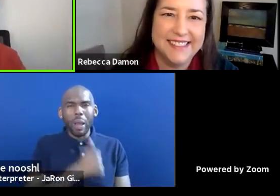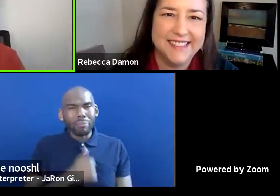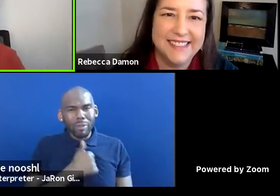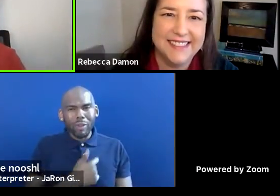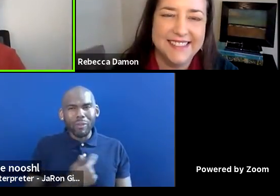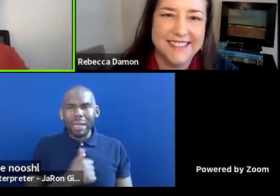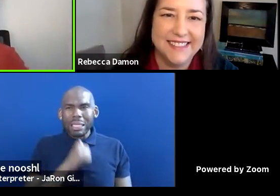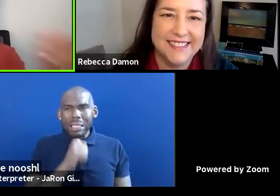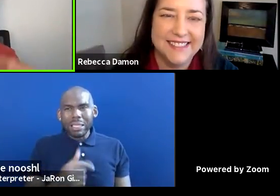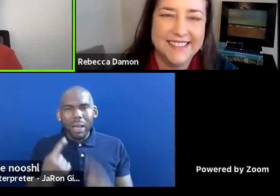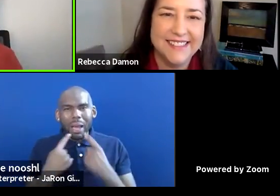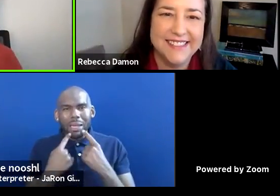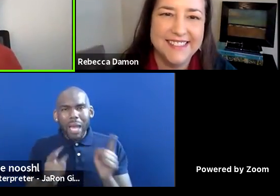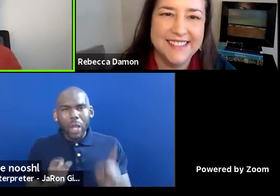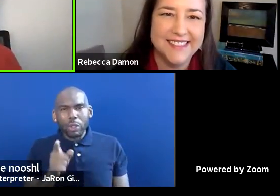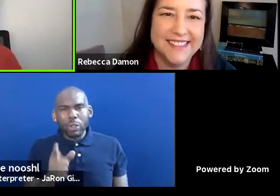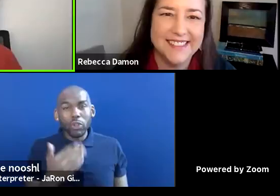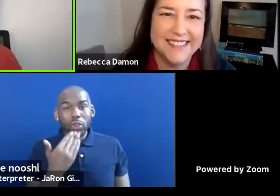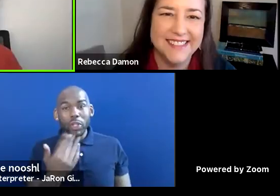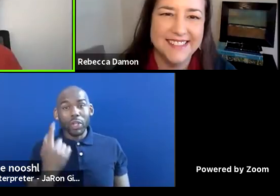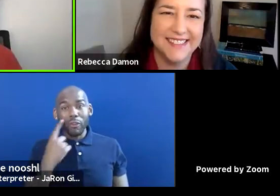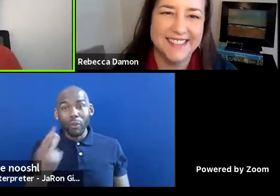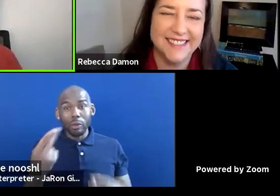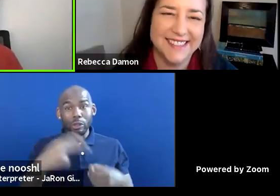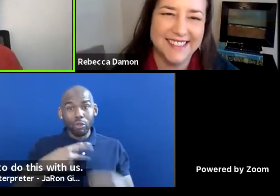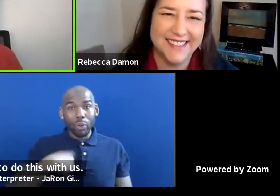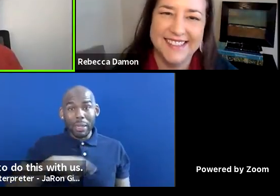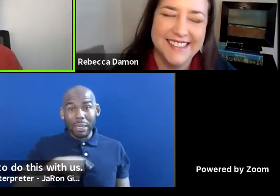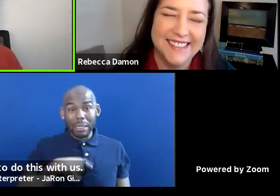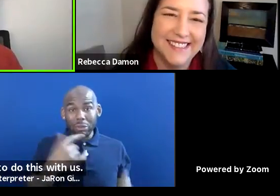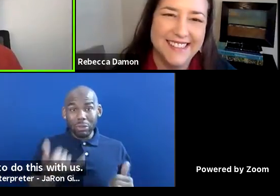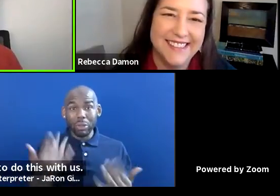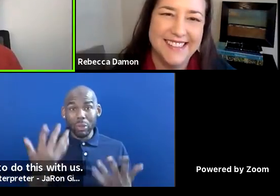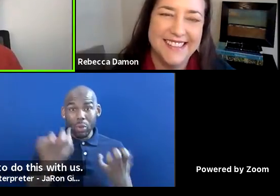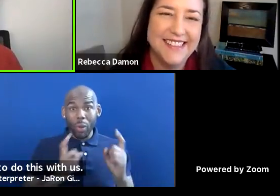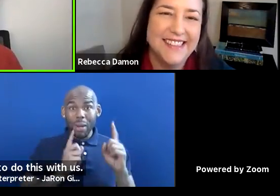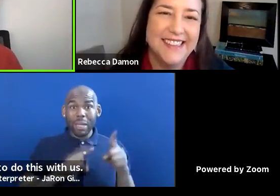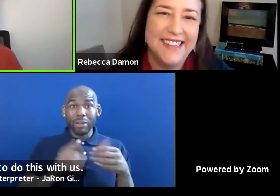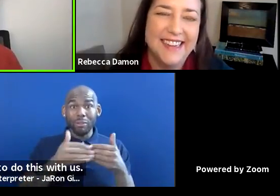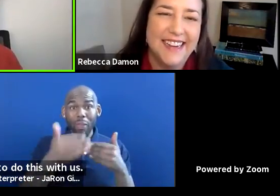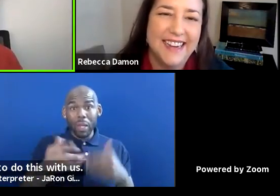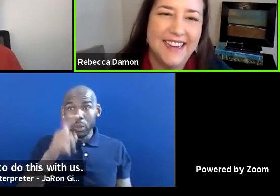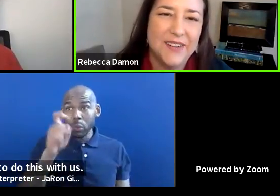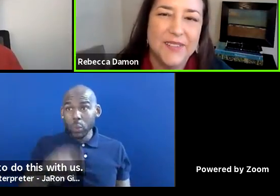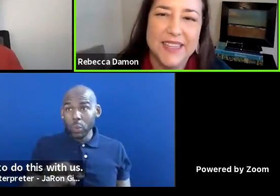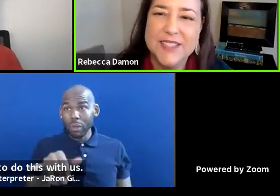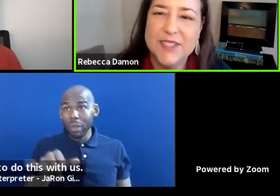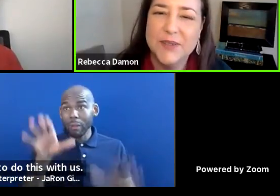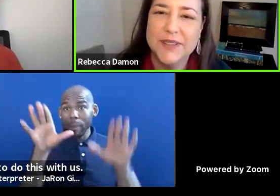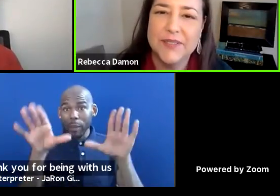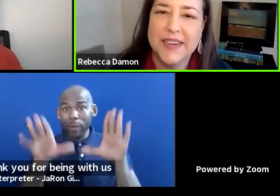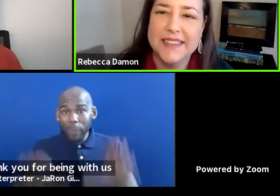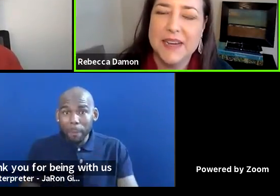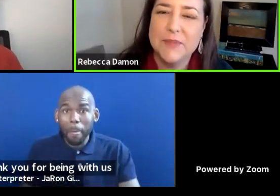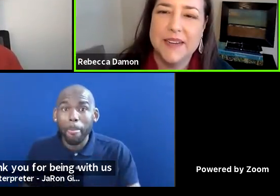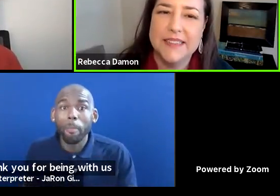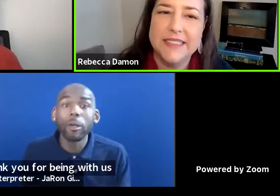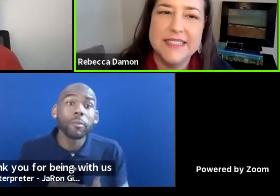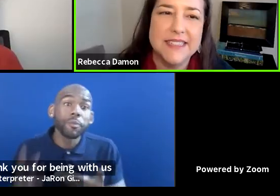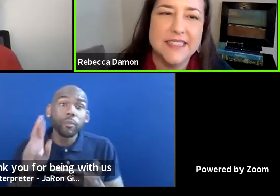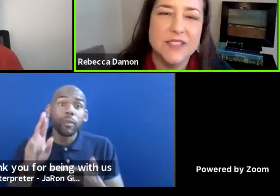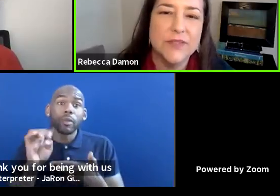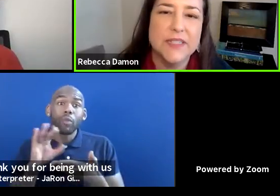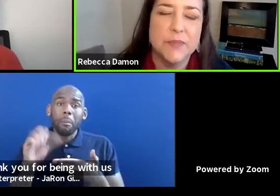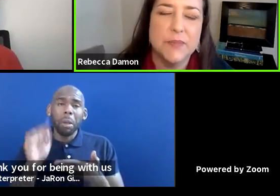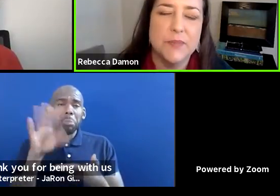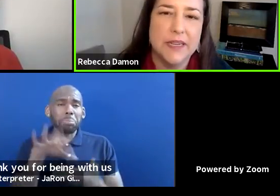you, and thank you for being with us. So if you want to take the next question, that would be great. Oh, that's totally fine, Gabrielle.